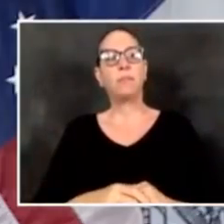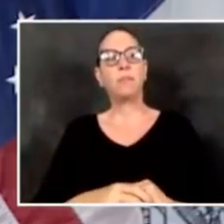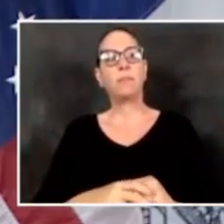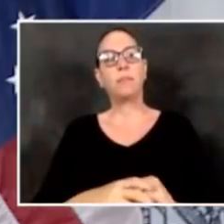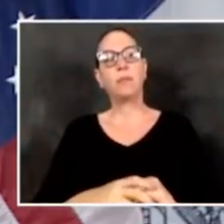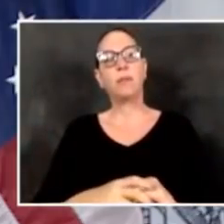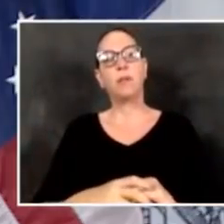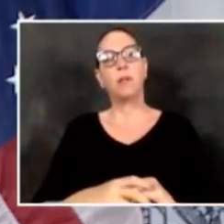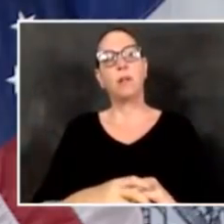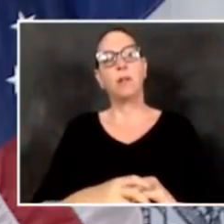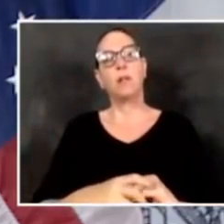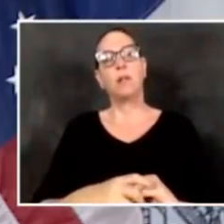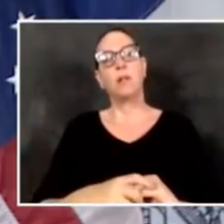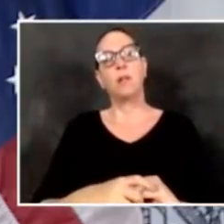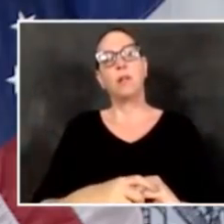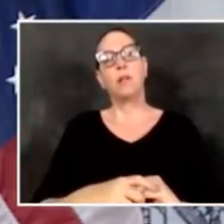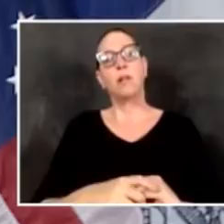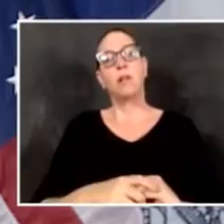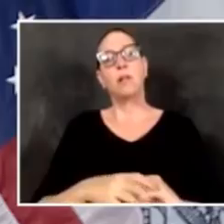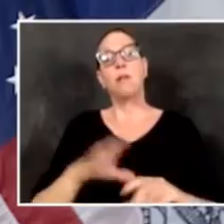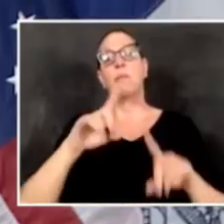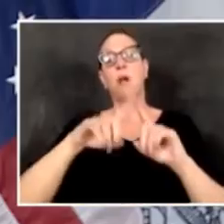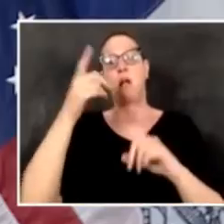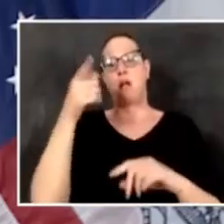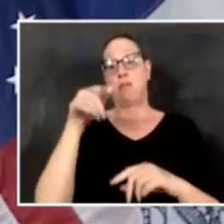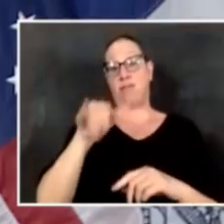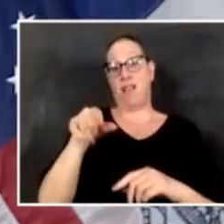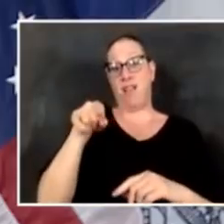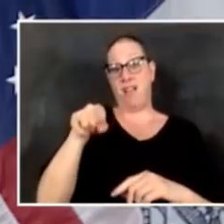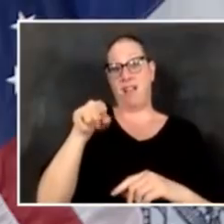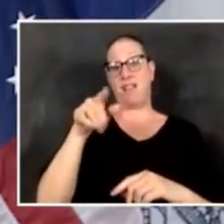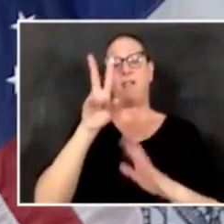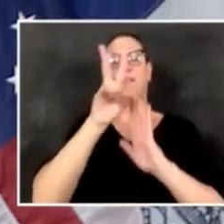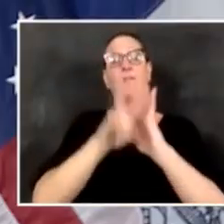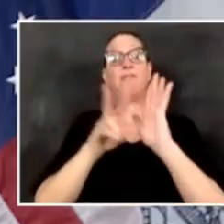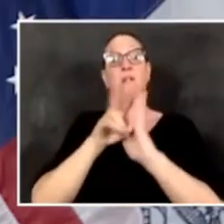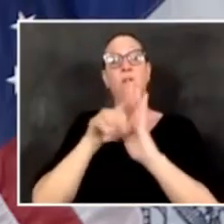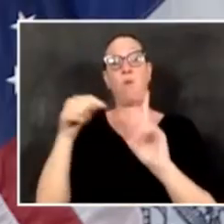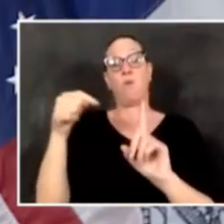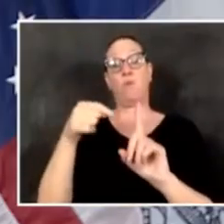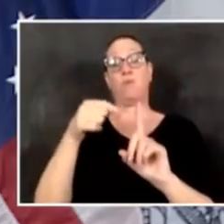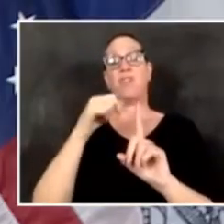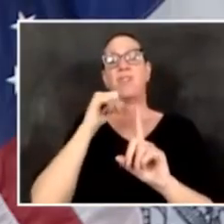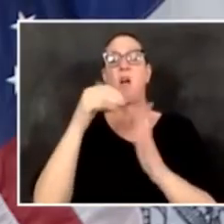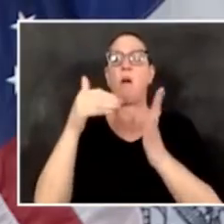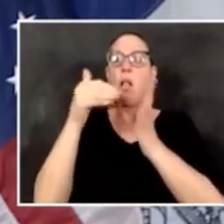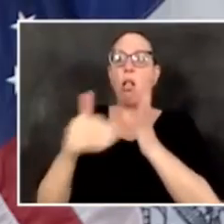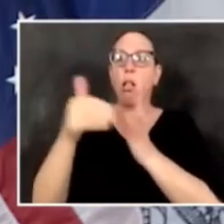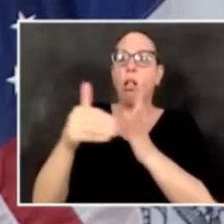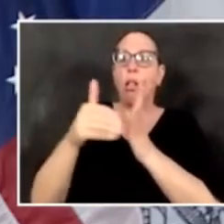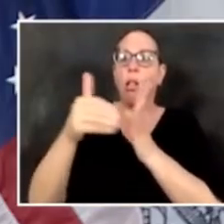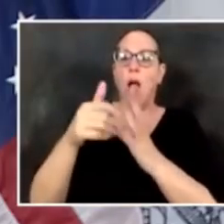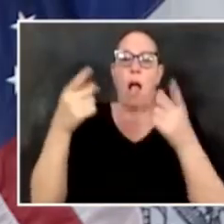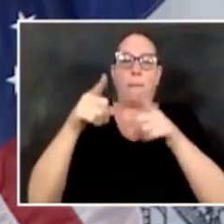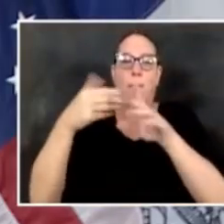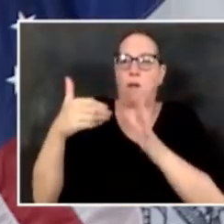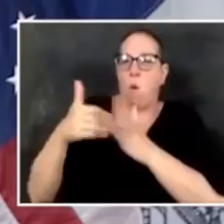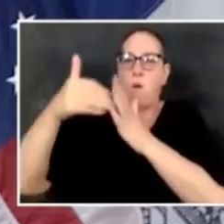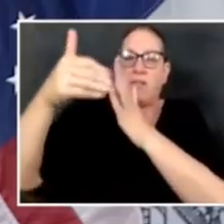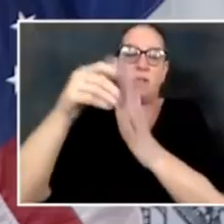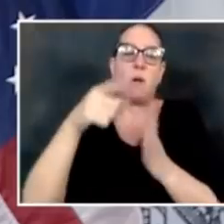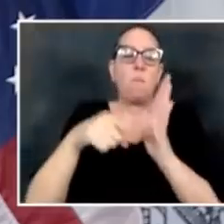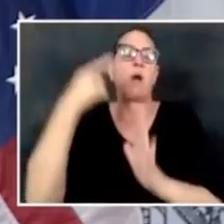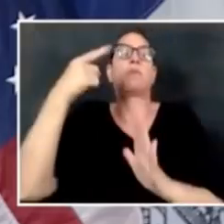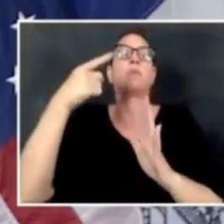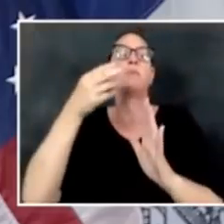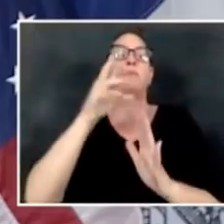that video is more and more of a rarity. What you saw there is more and more of a rarity. We still have work to do, unquestionably. But